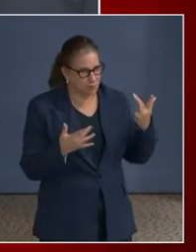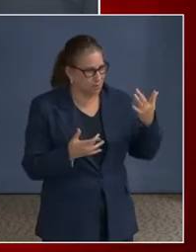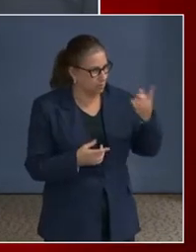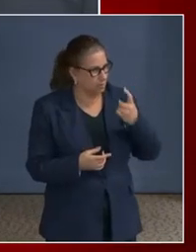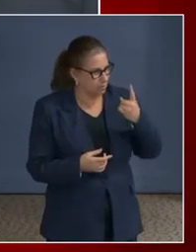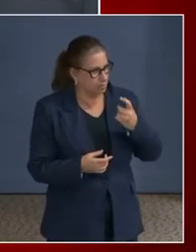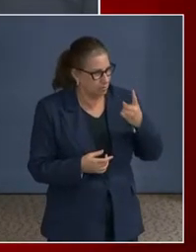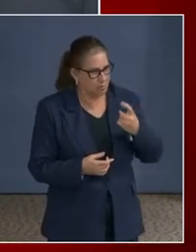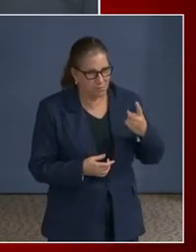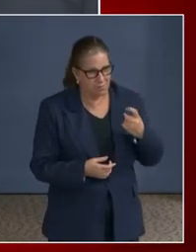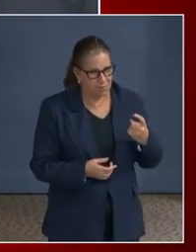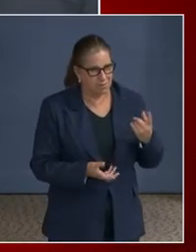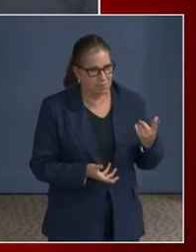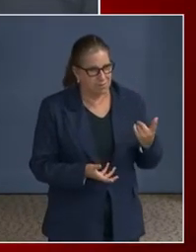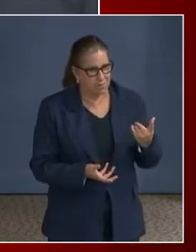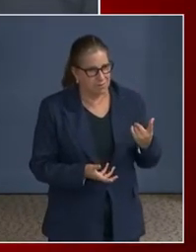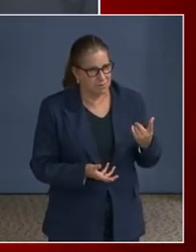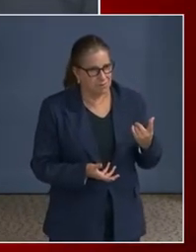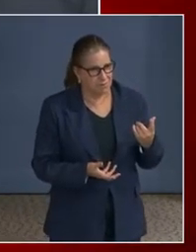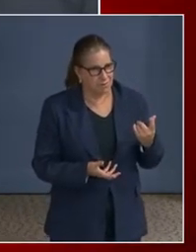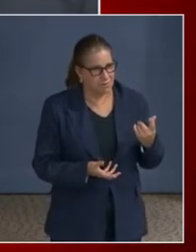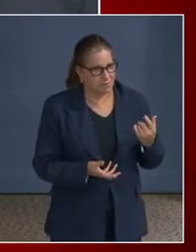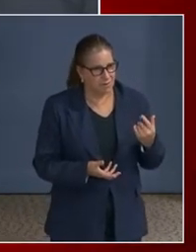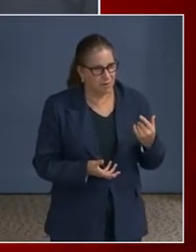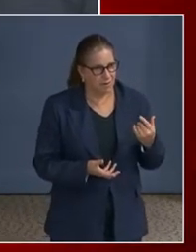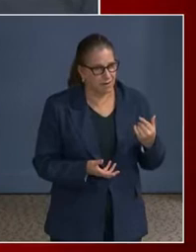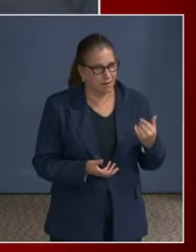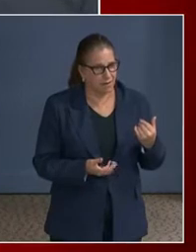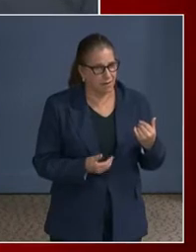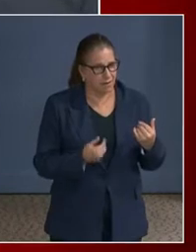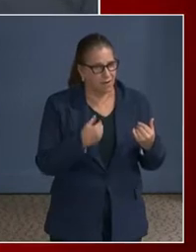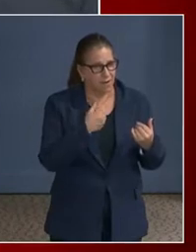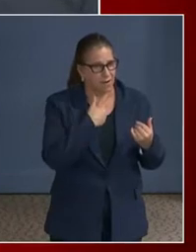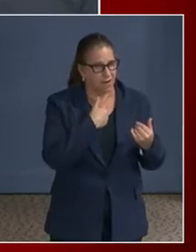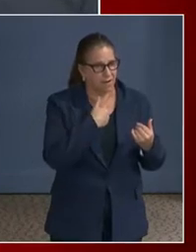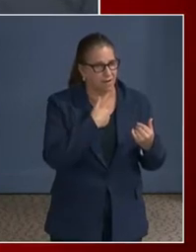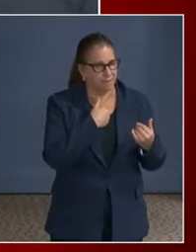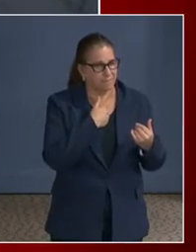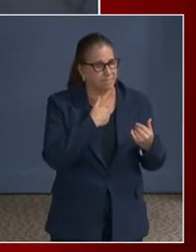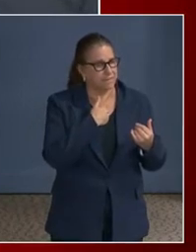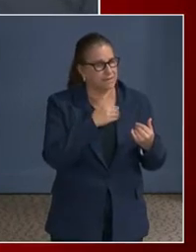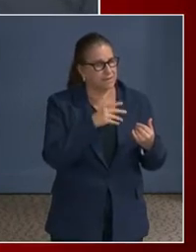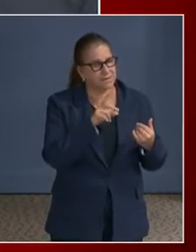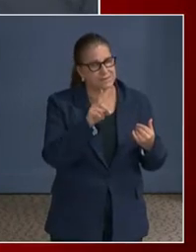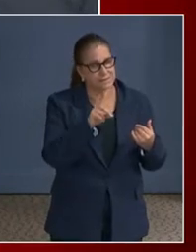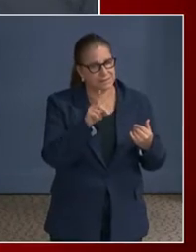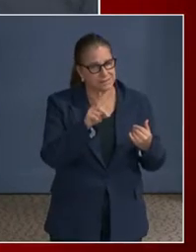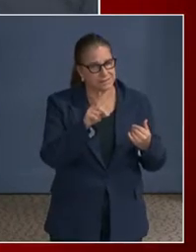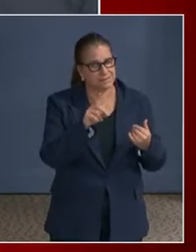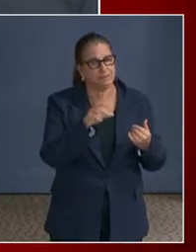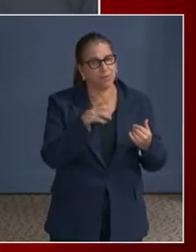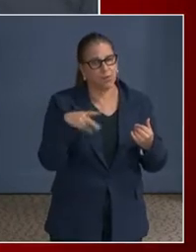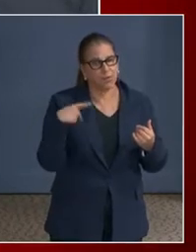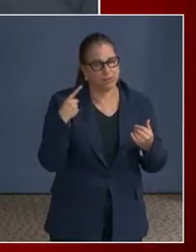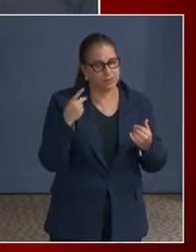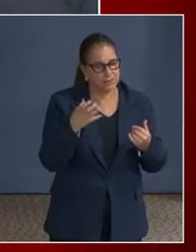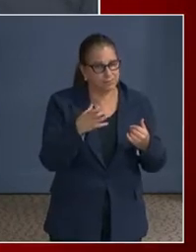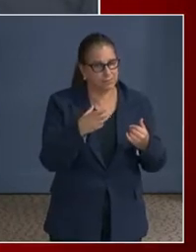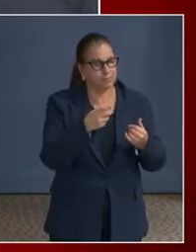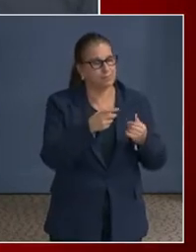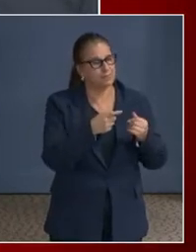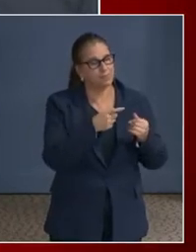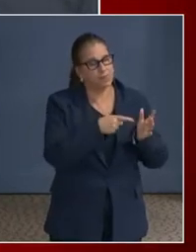to reporting that DC technically did not meet the 14-day metric before moving into phase 2. We know that. That's